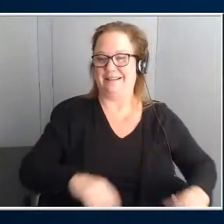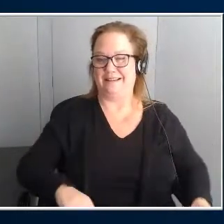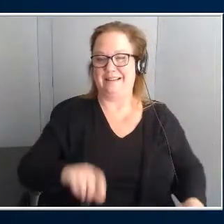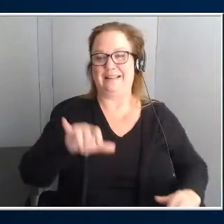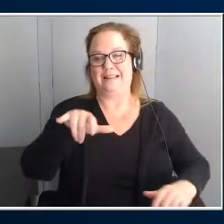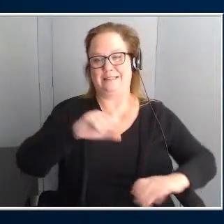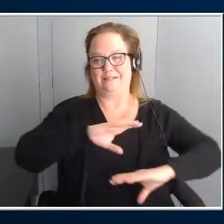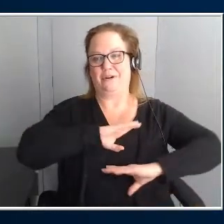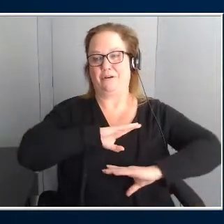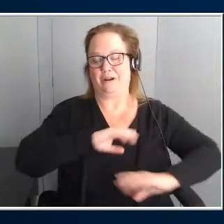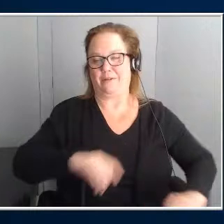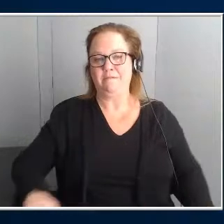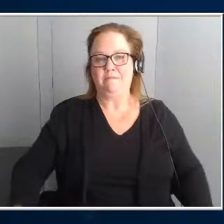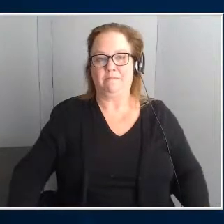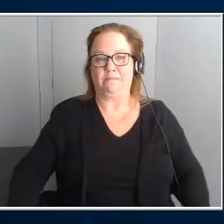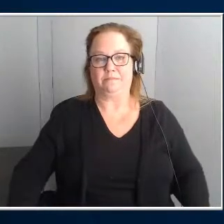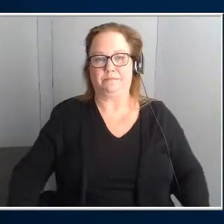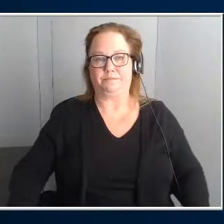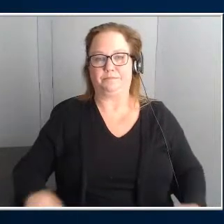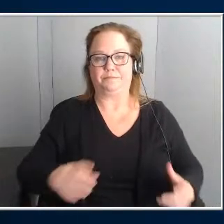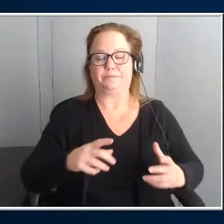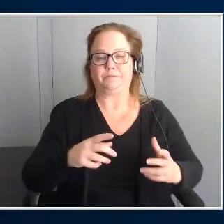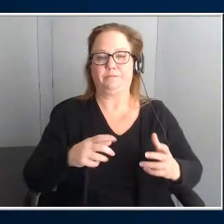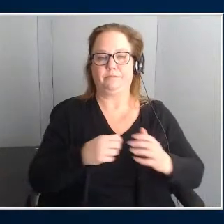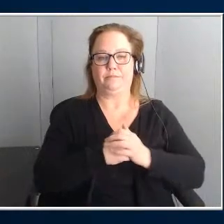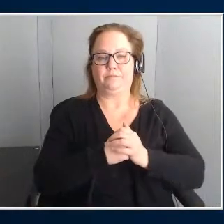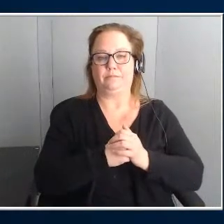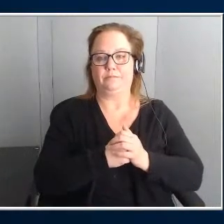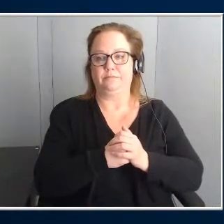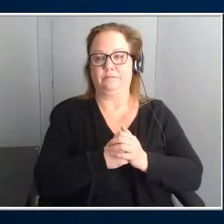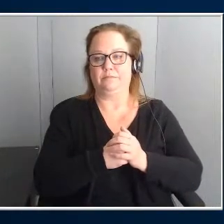Gratifying. What would you like our viewers to know?